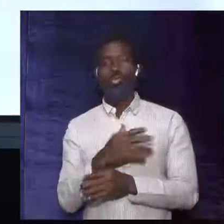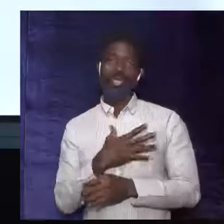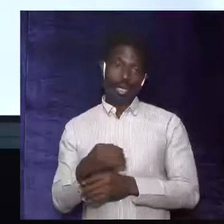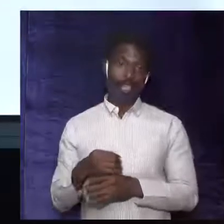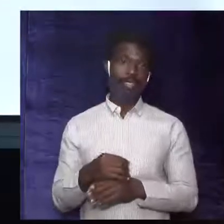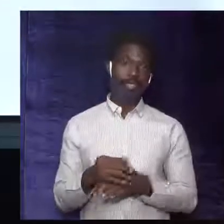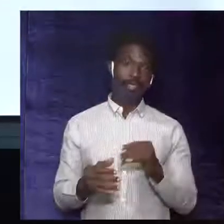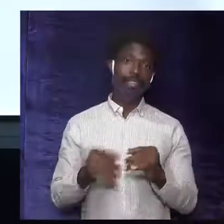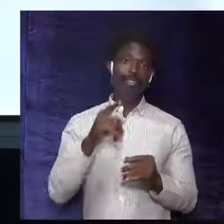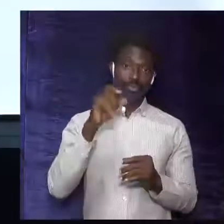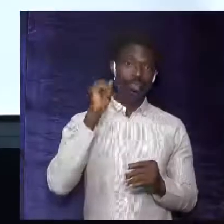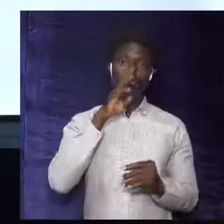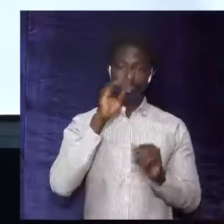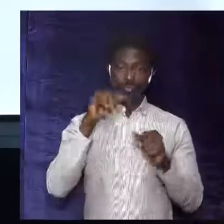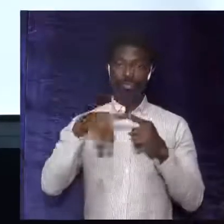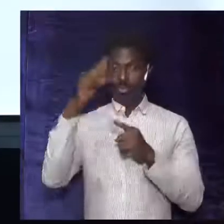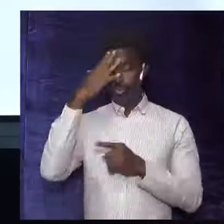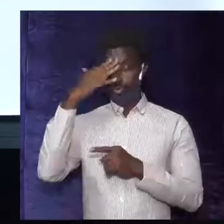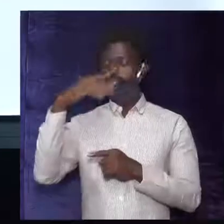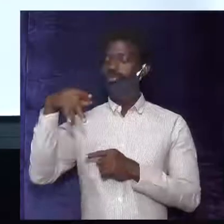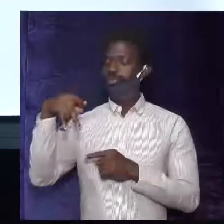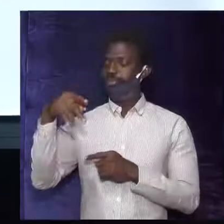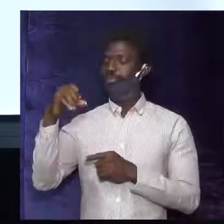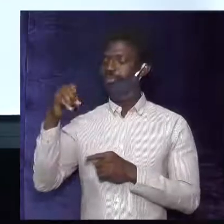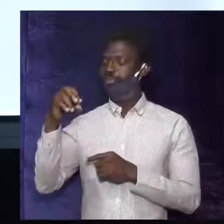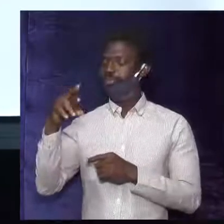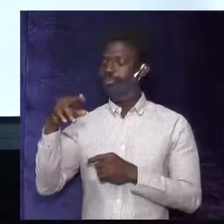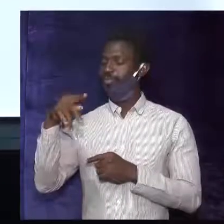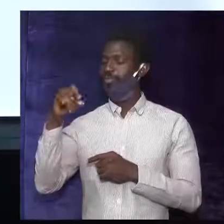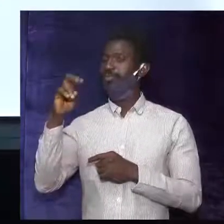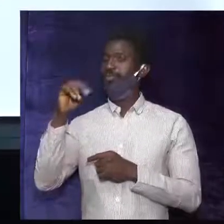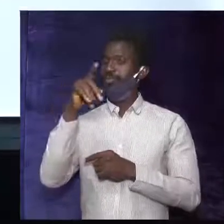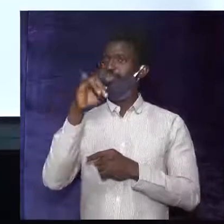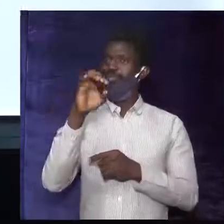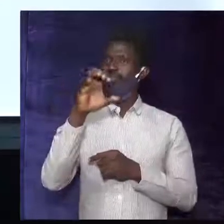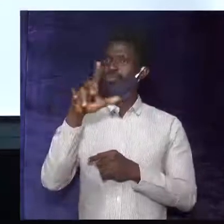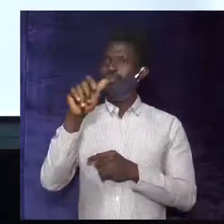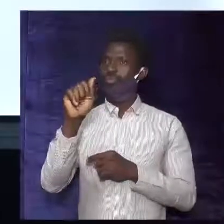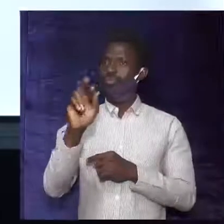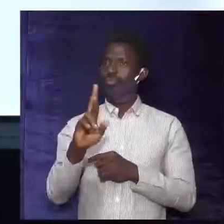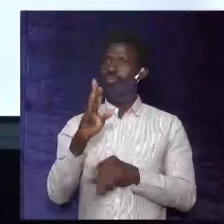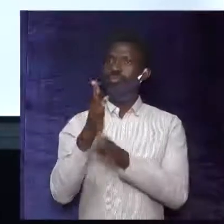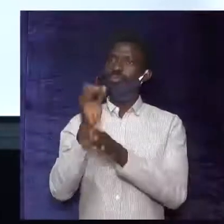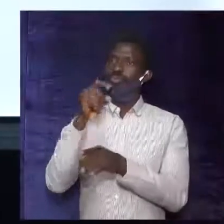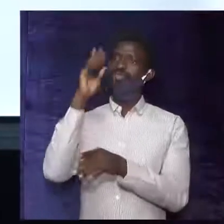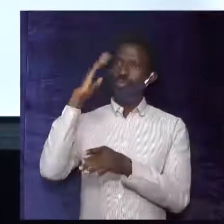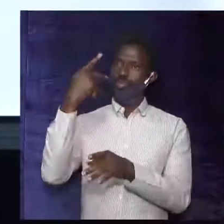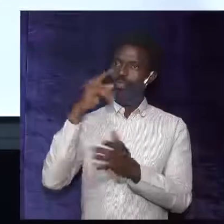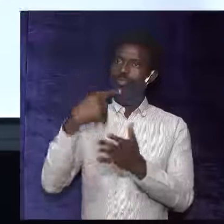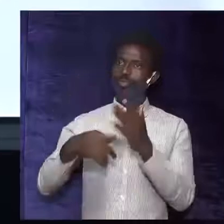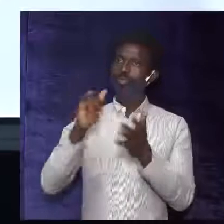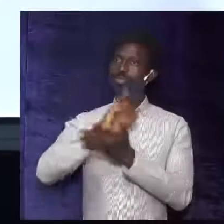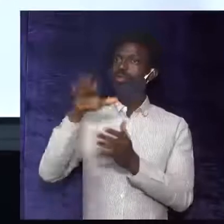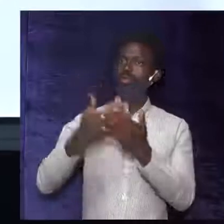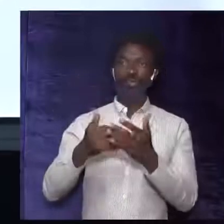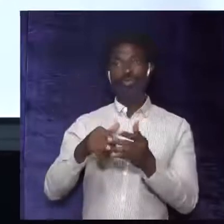call perpendicular lines. I'm sure some of you are saying, what? Perpendicular. You will see what that's all